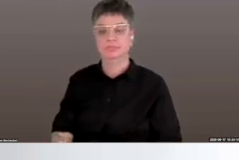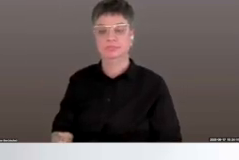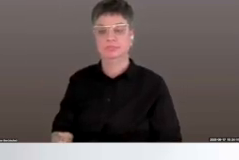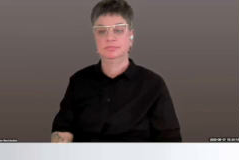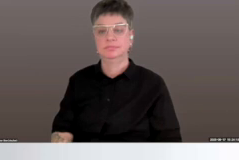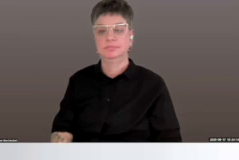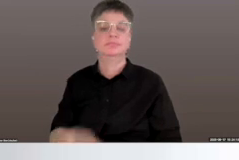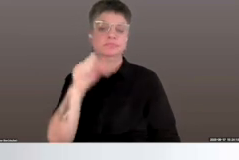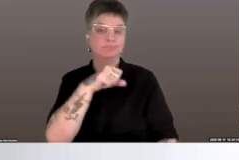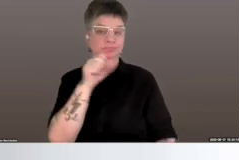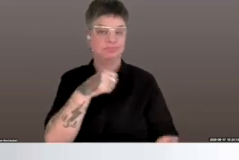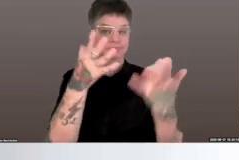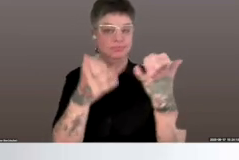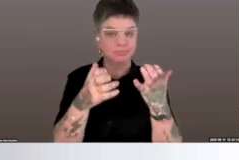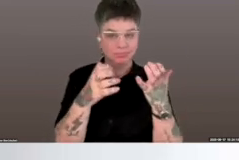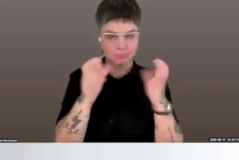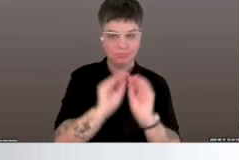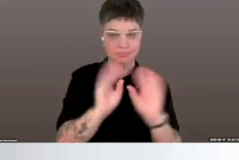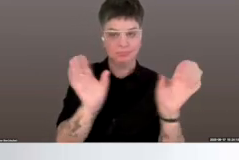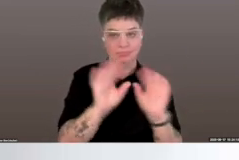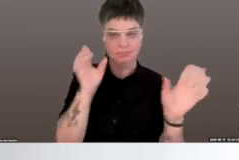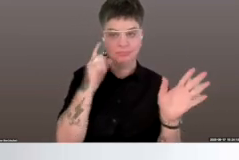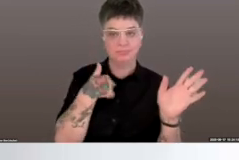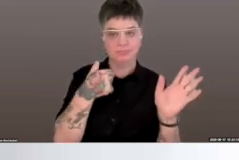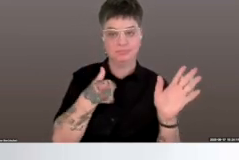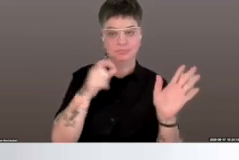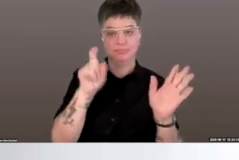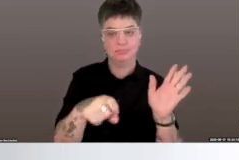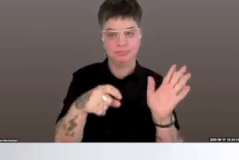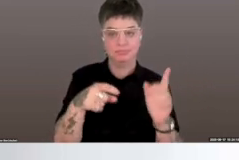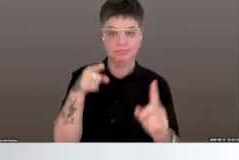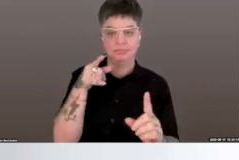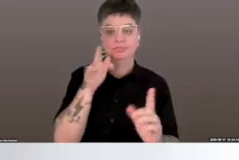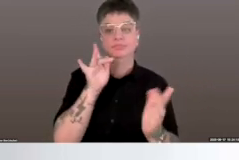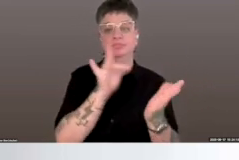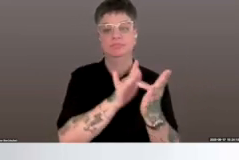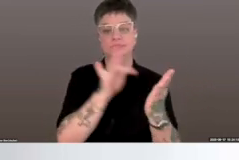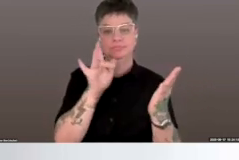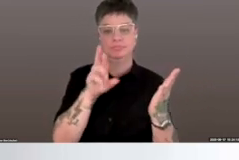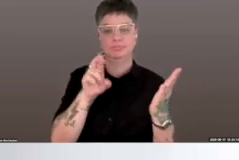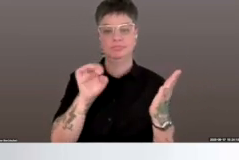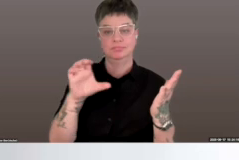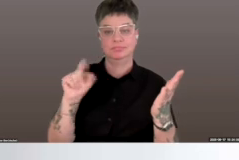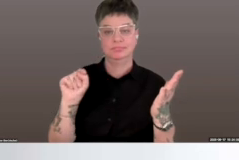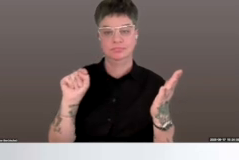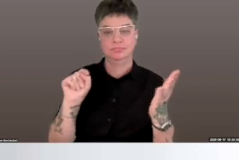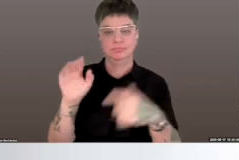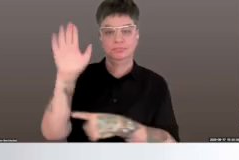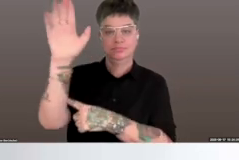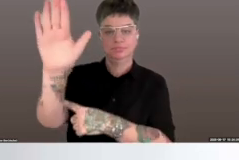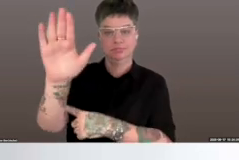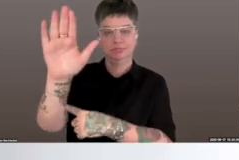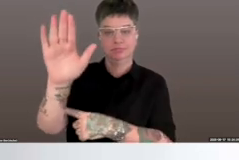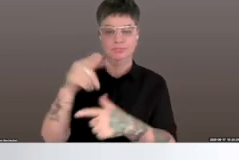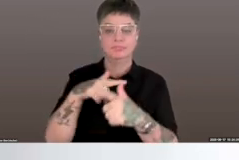Yeah, I just wanted to reiterate, for me, I do have to go to React. And then it says raise hand. Then I have to go to